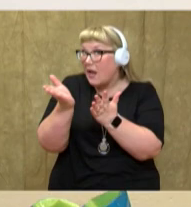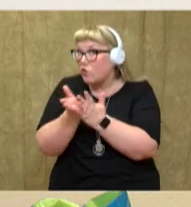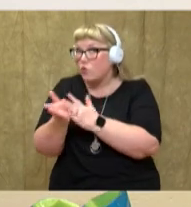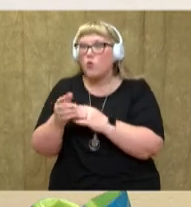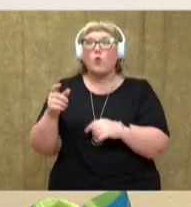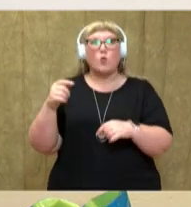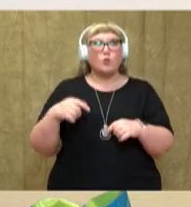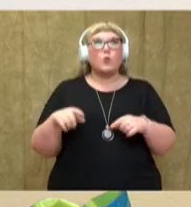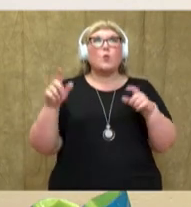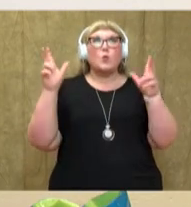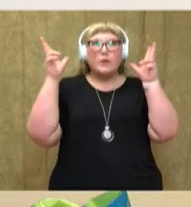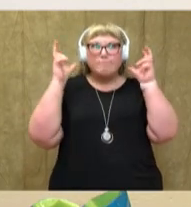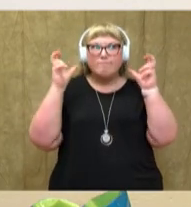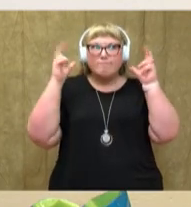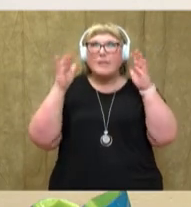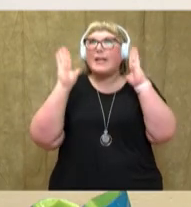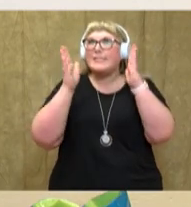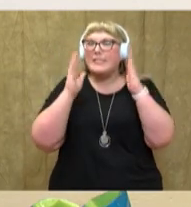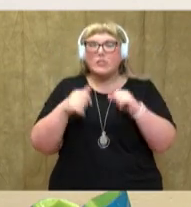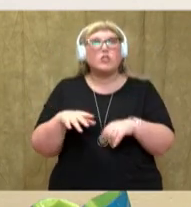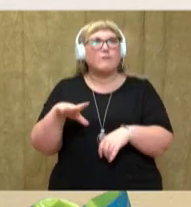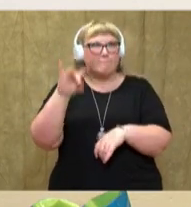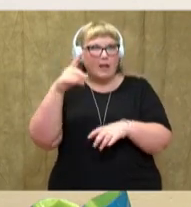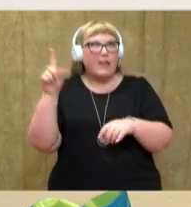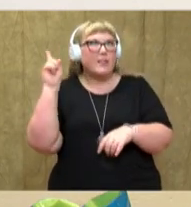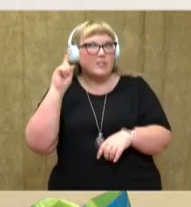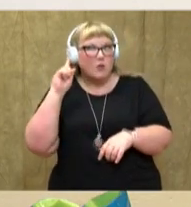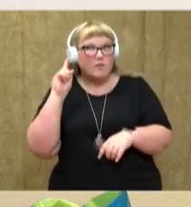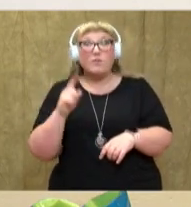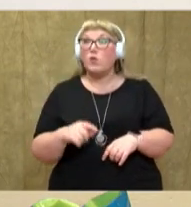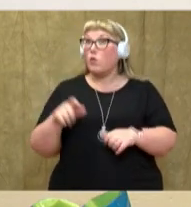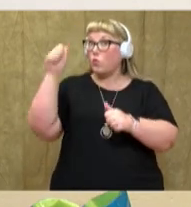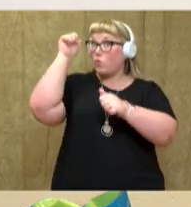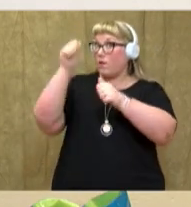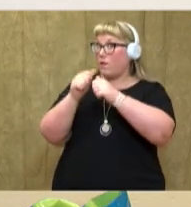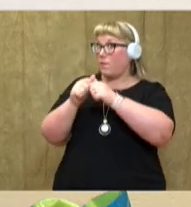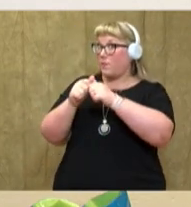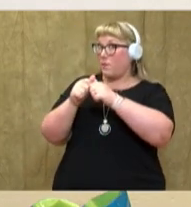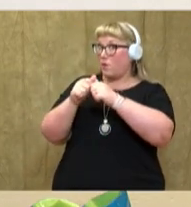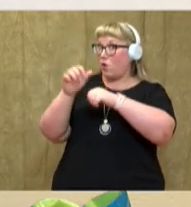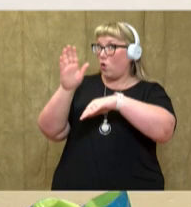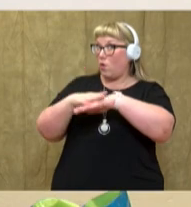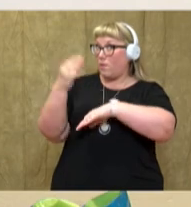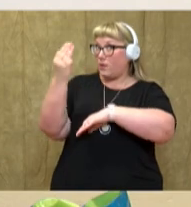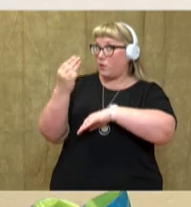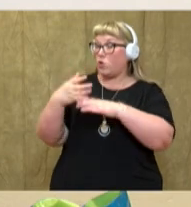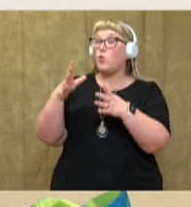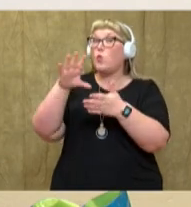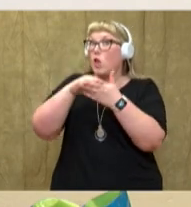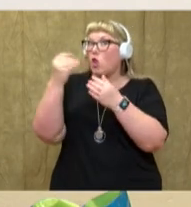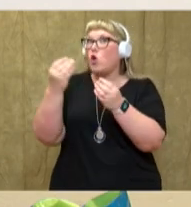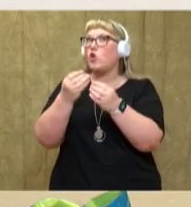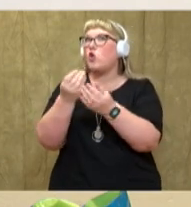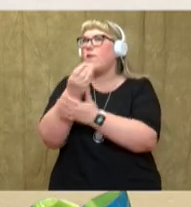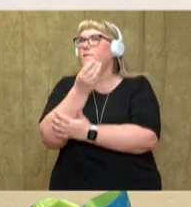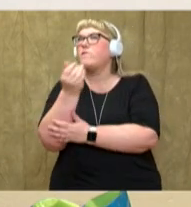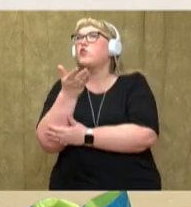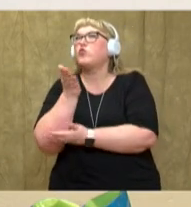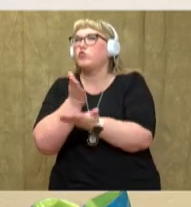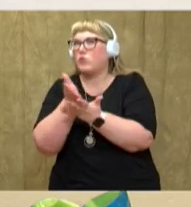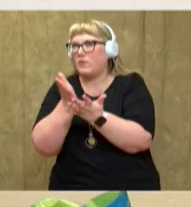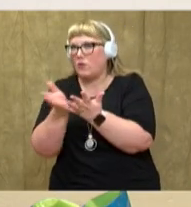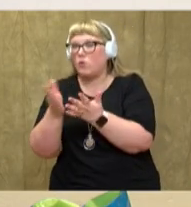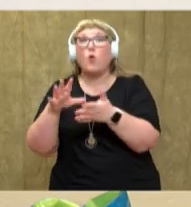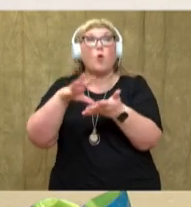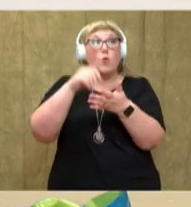listening ears to hear those sounds. Now remember, friends, on Monday we learned a few strategies, didn't we? Yes, we learned